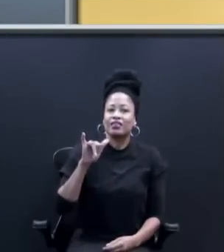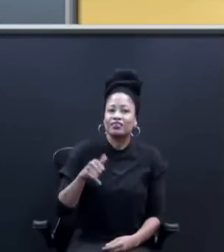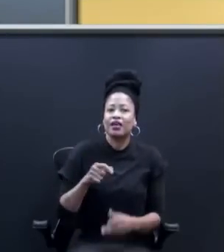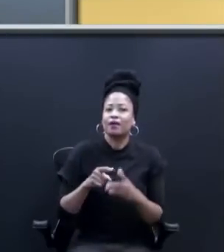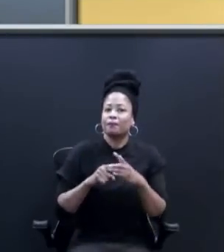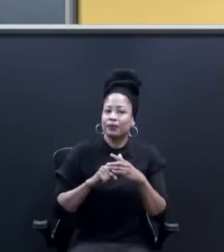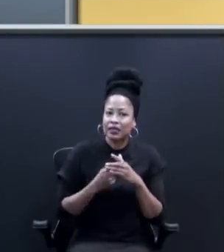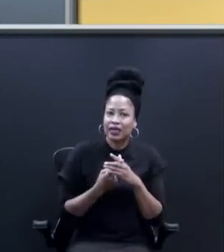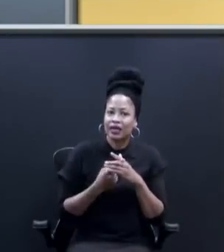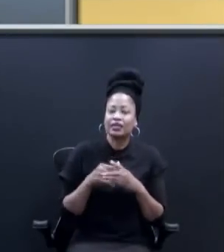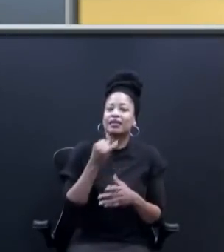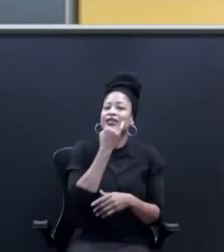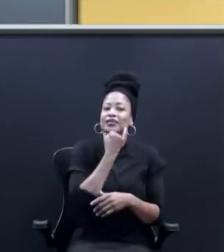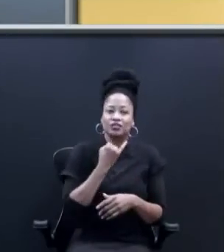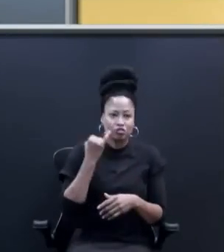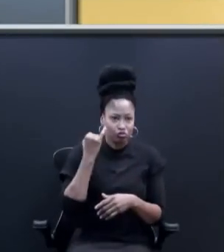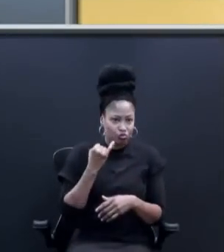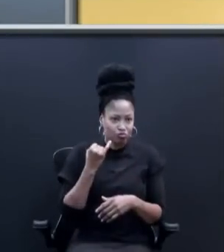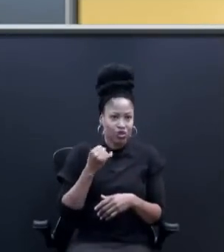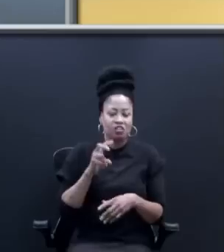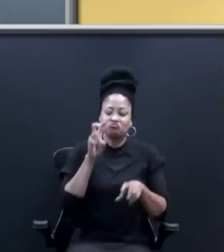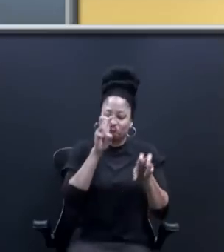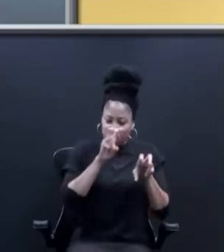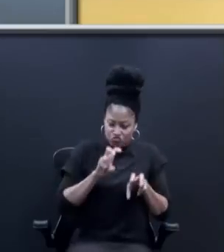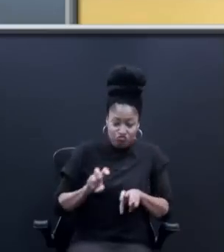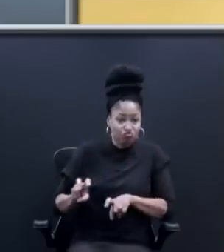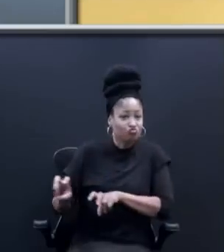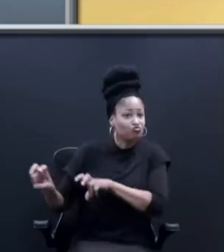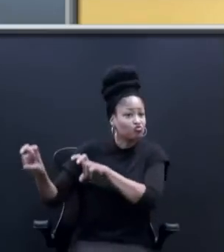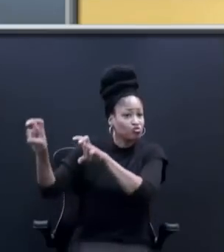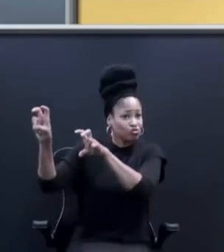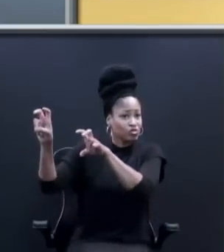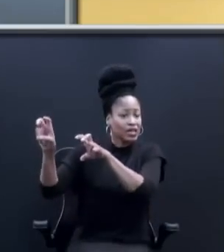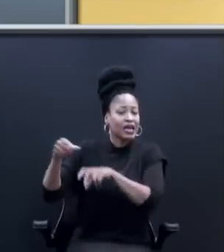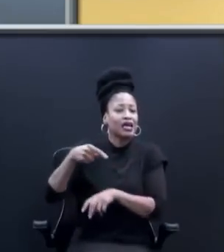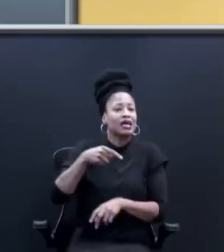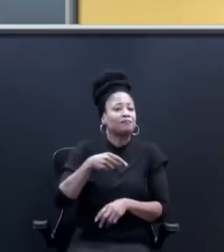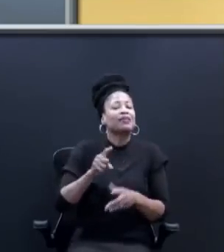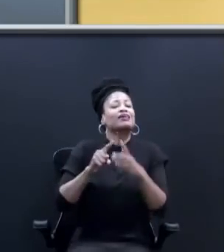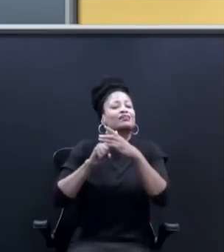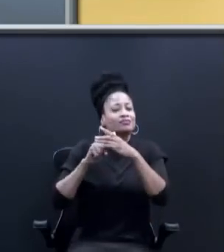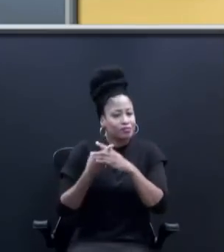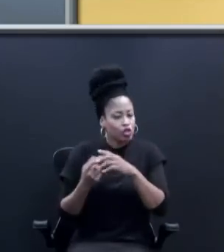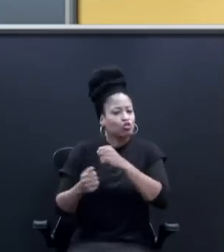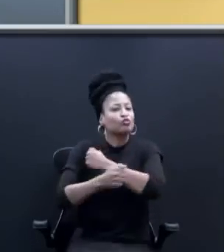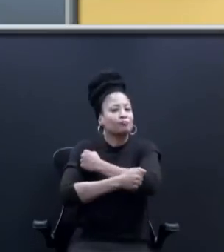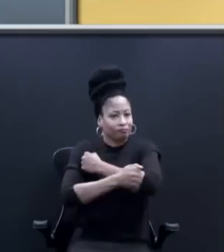that began Israel's journey. The journey started on Passover.